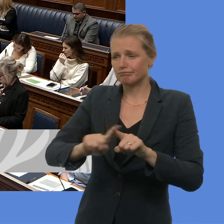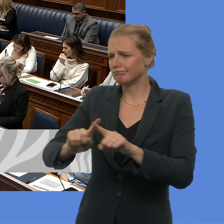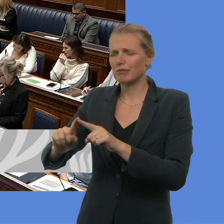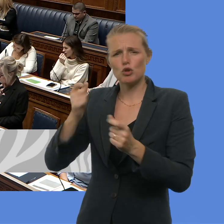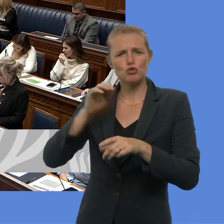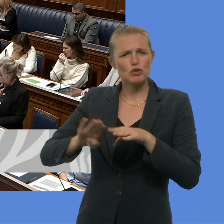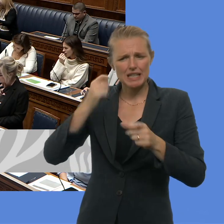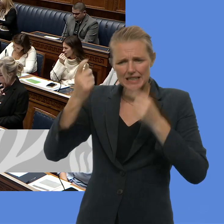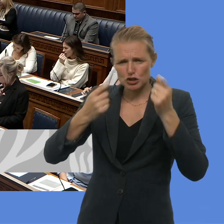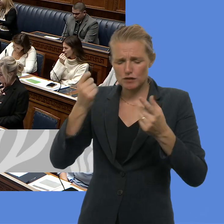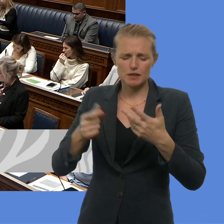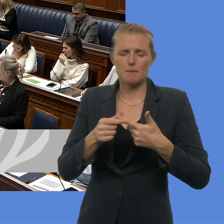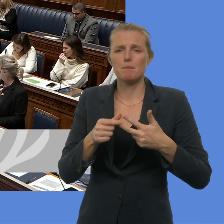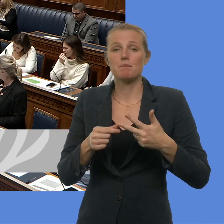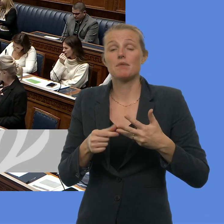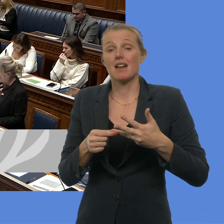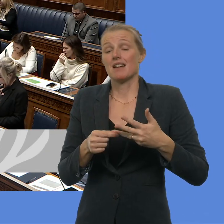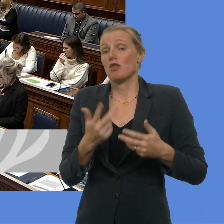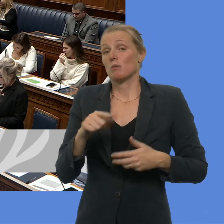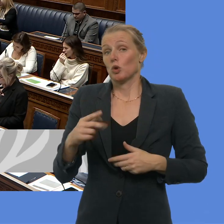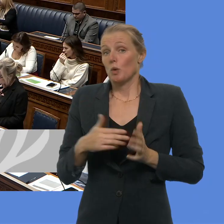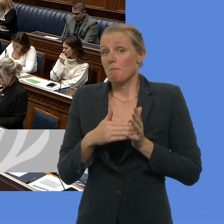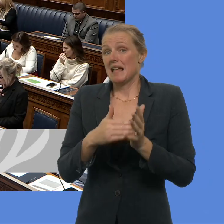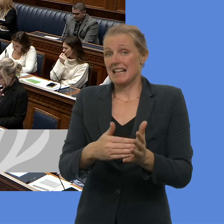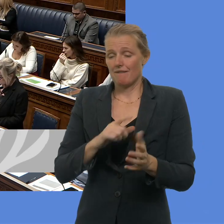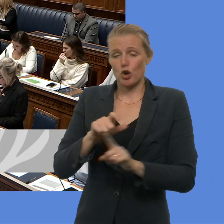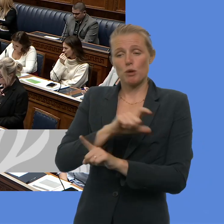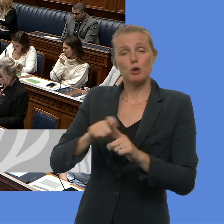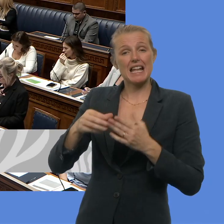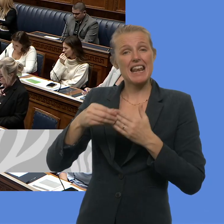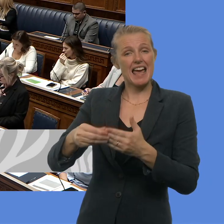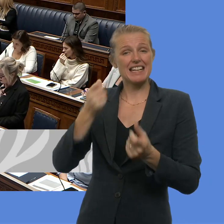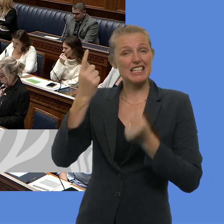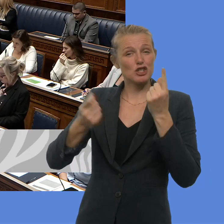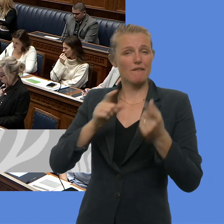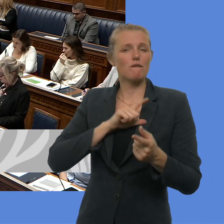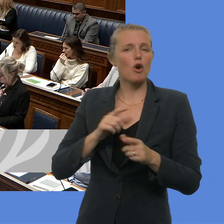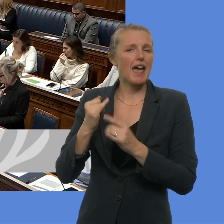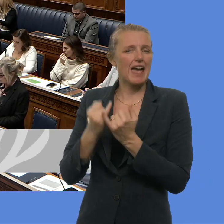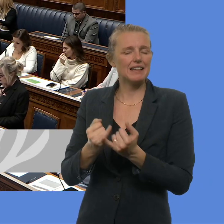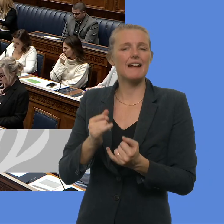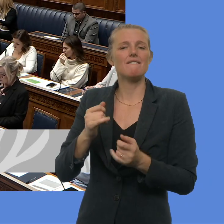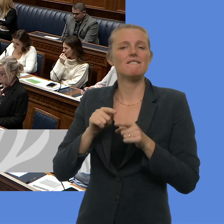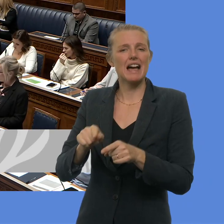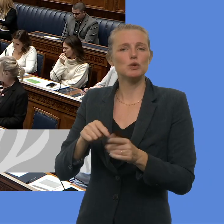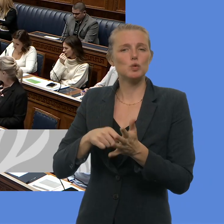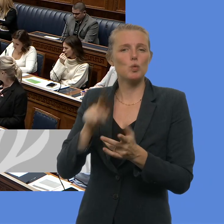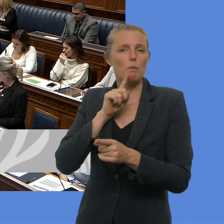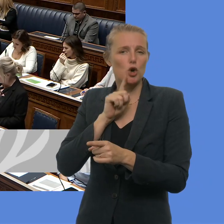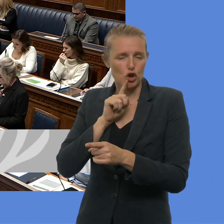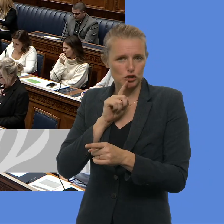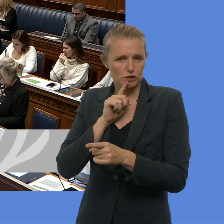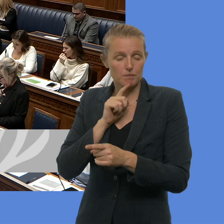to our economic priorities. We've committed £3.2 million to community-led initiatives under the Violence Against Women and Girls strategy, delivered 14